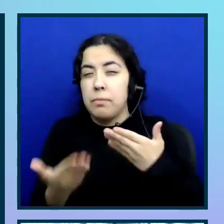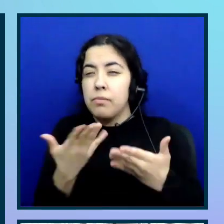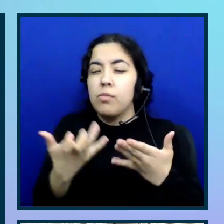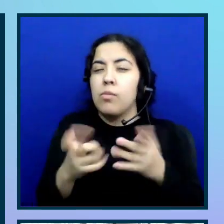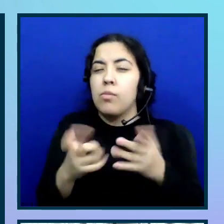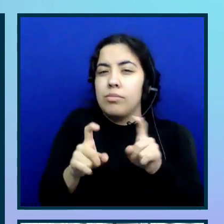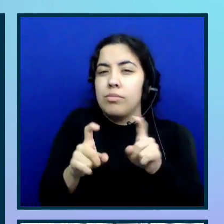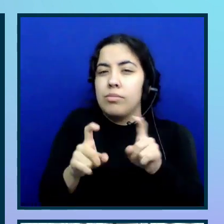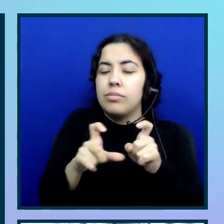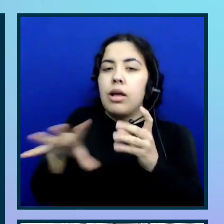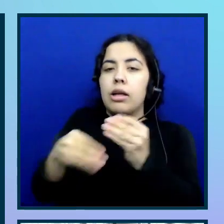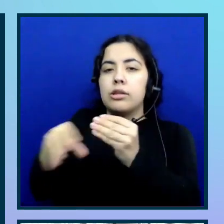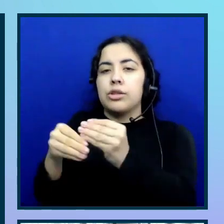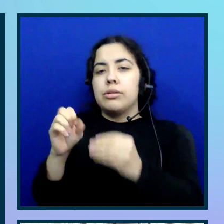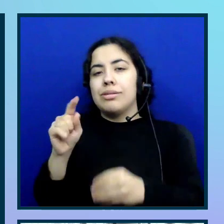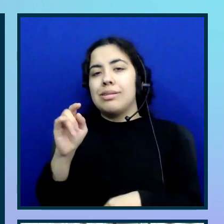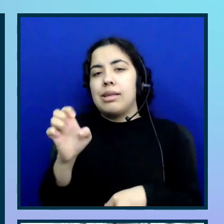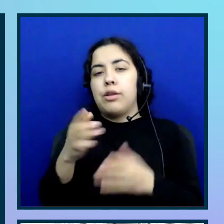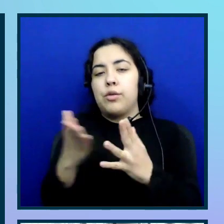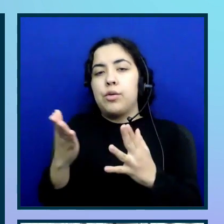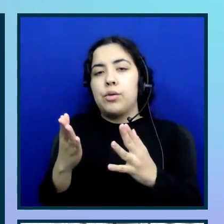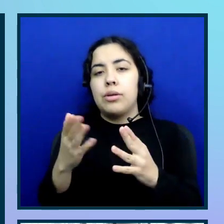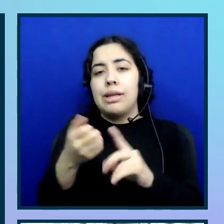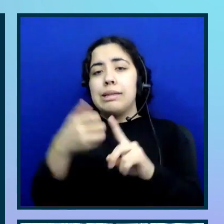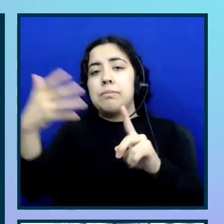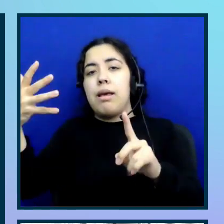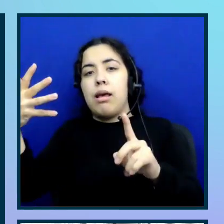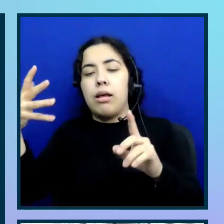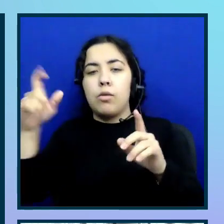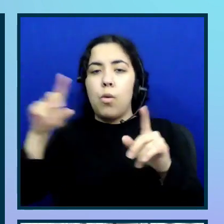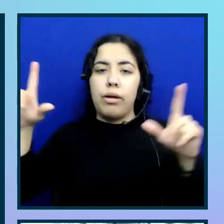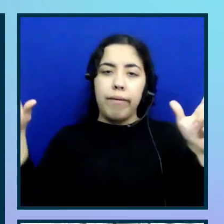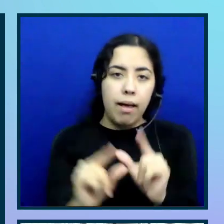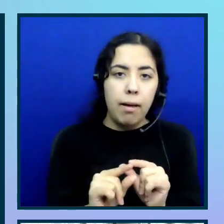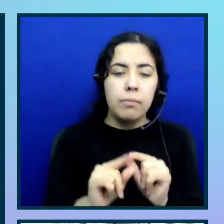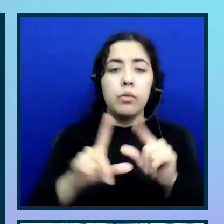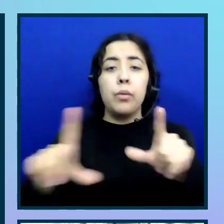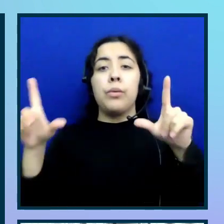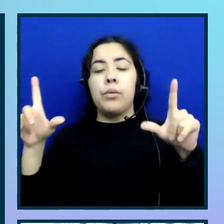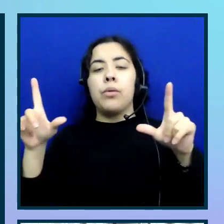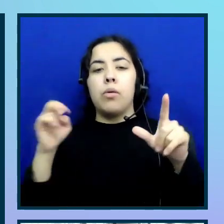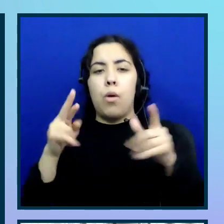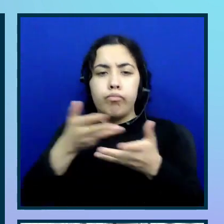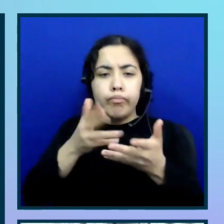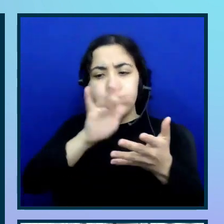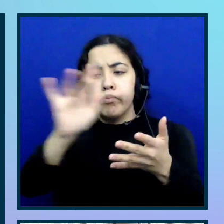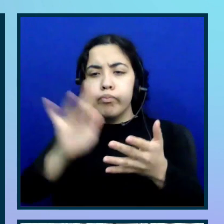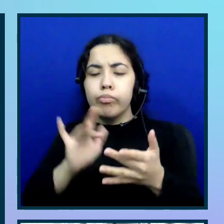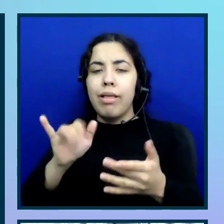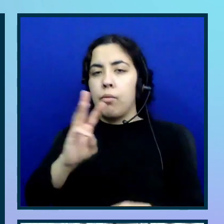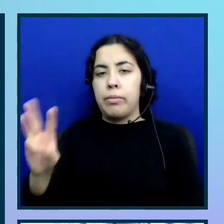test additional states by expanding, collapsing certain things, or interacting with the page. But we'll actually cover some of that stuff too